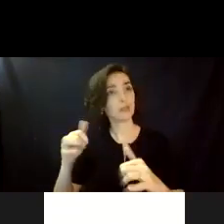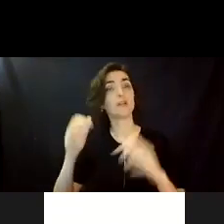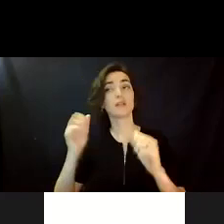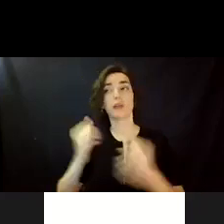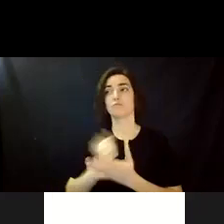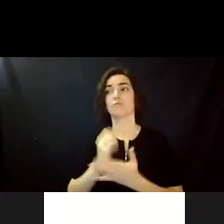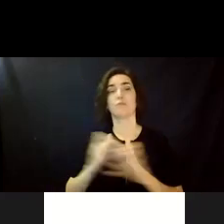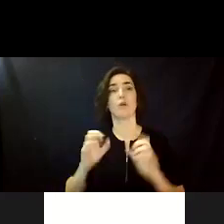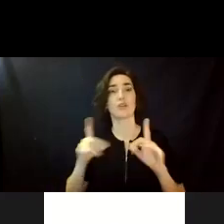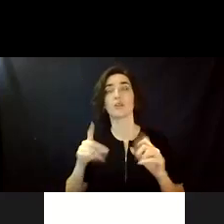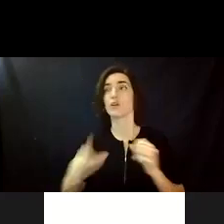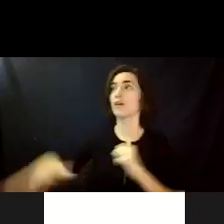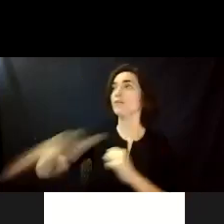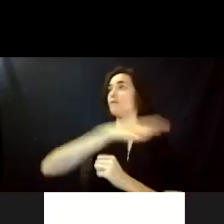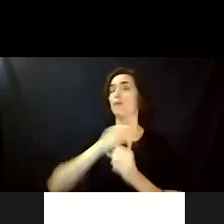safe environment.